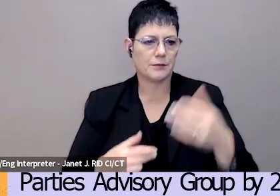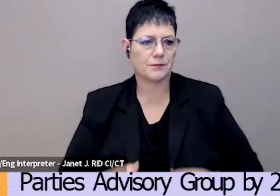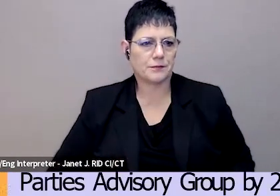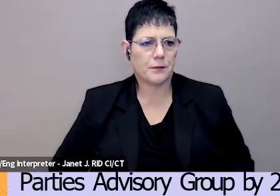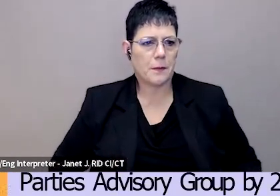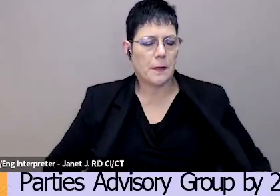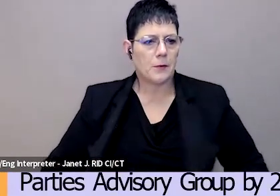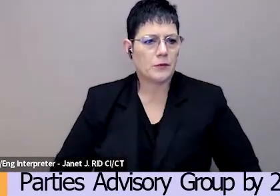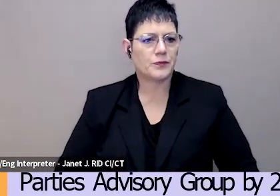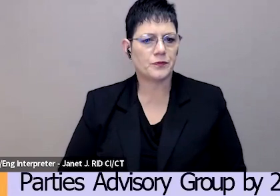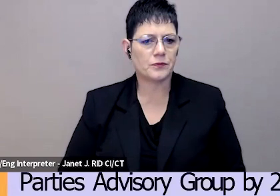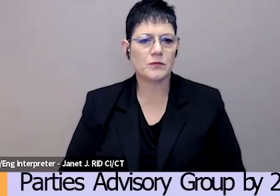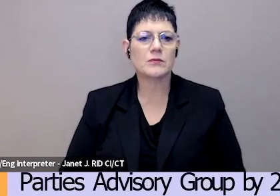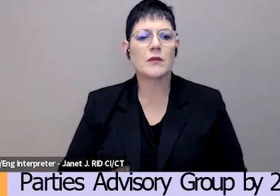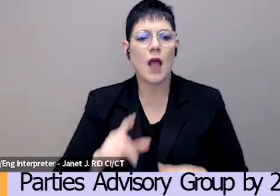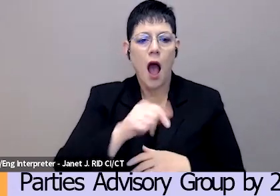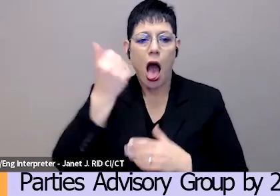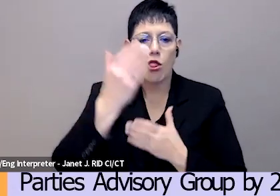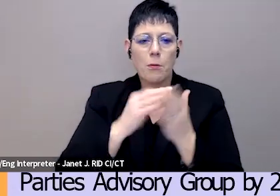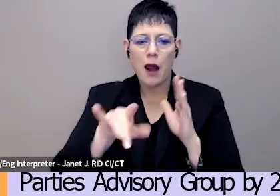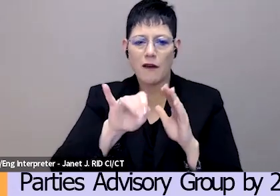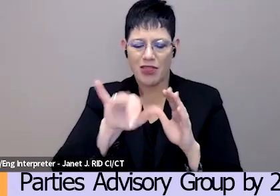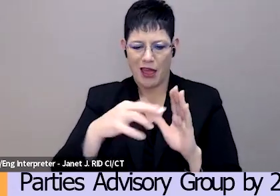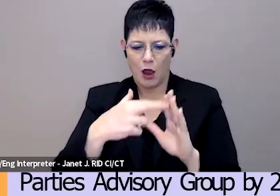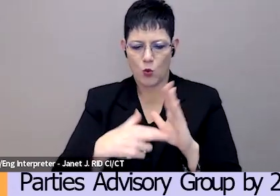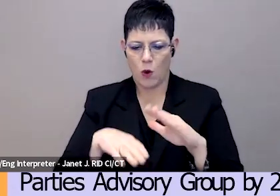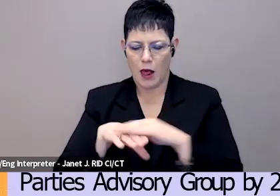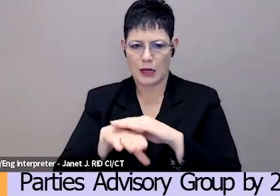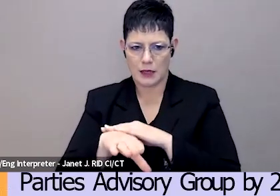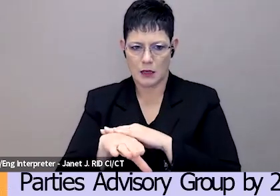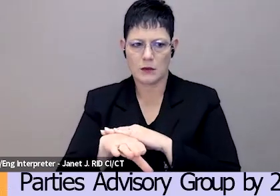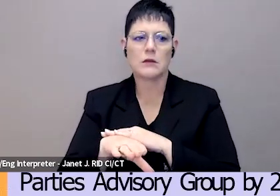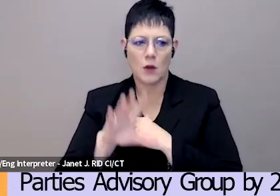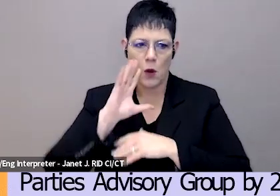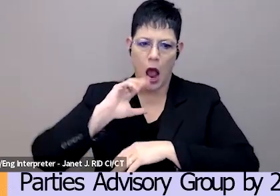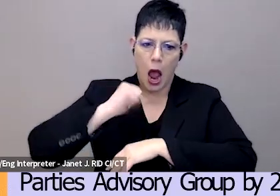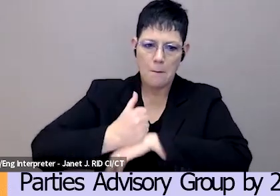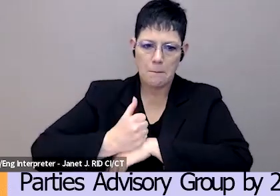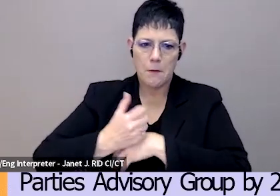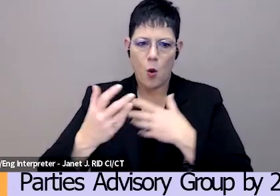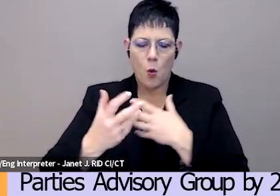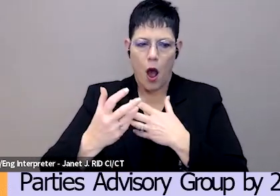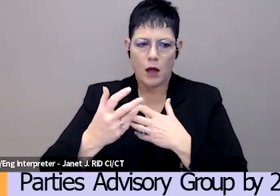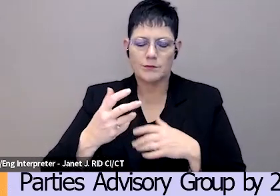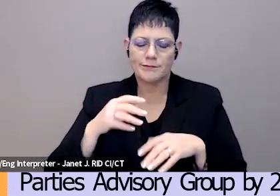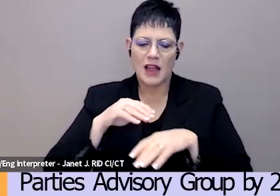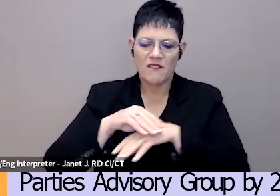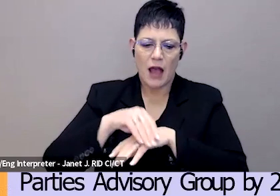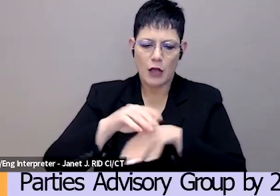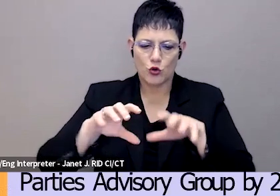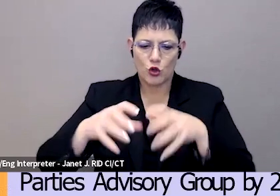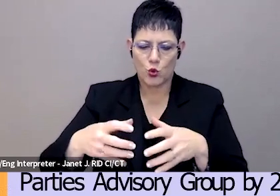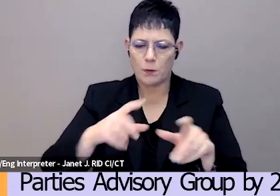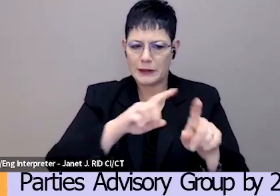So one of the other parts of the access rule is that there's going to be an establishment of an interested parties advisory group at every